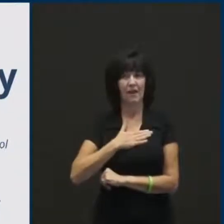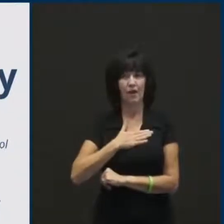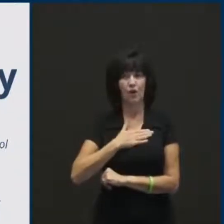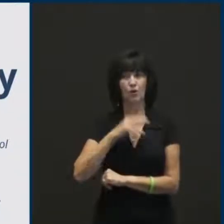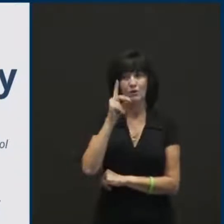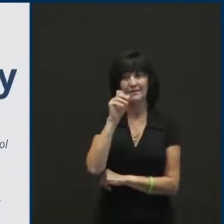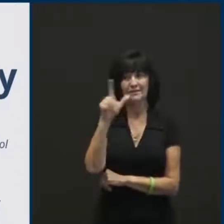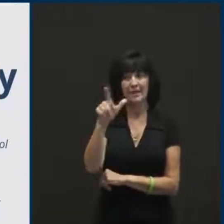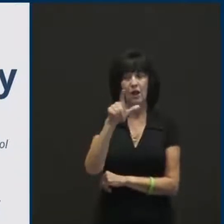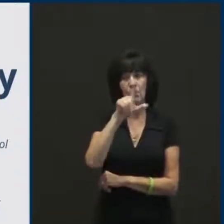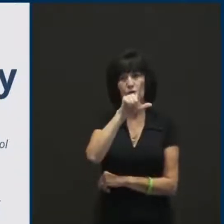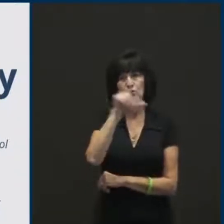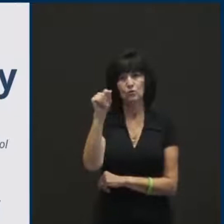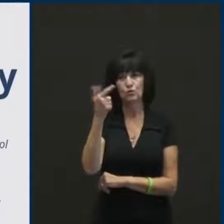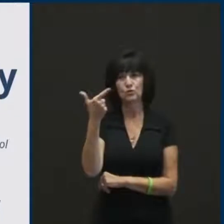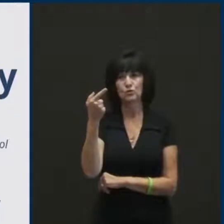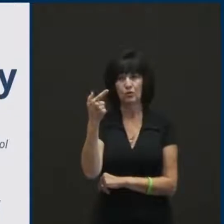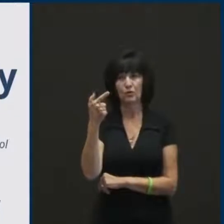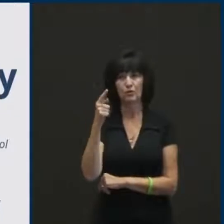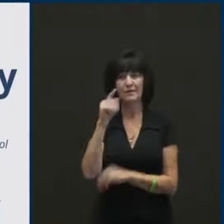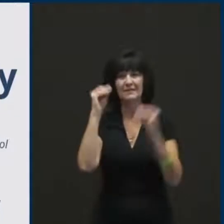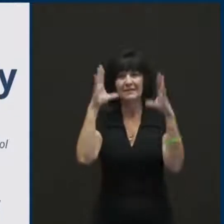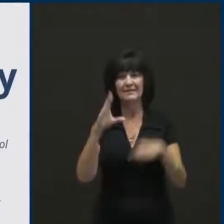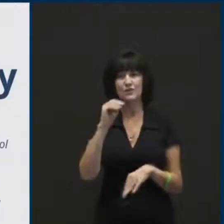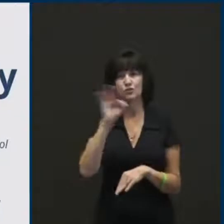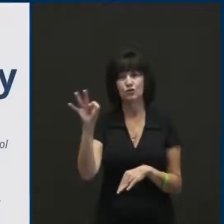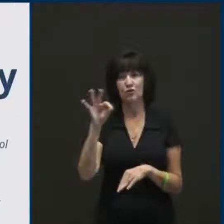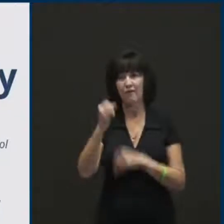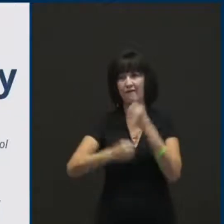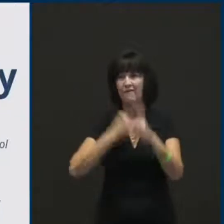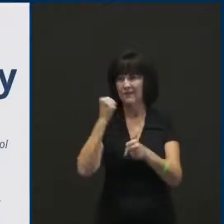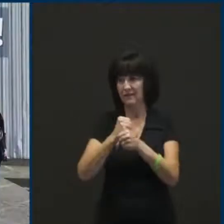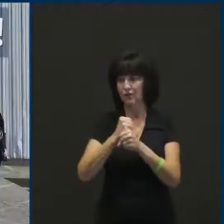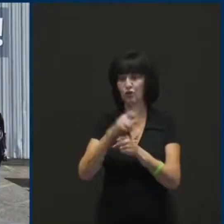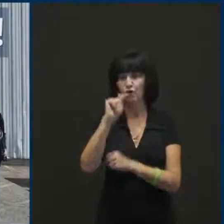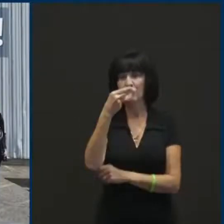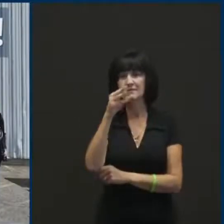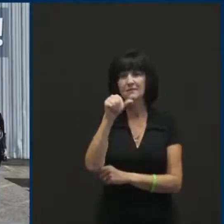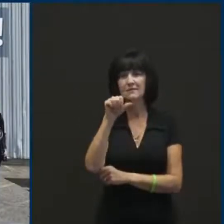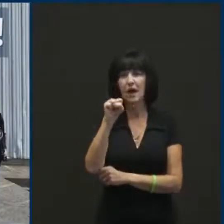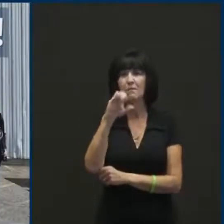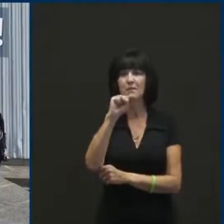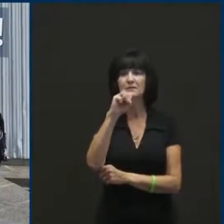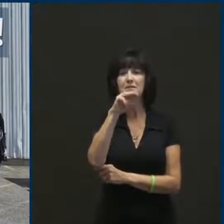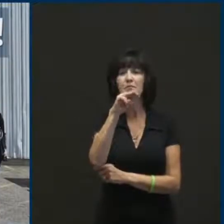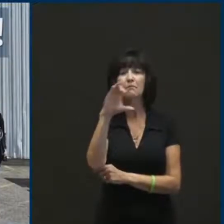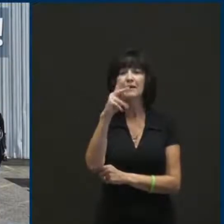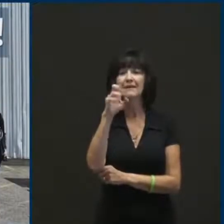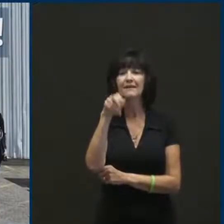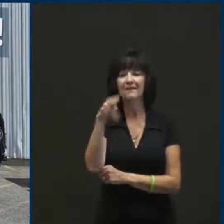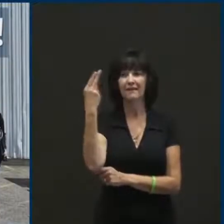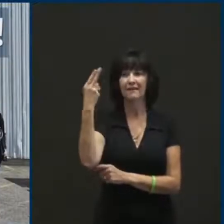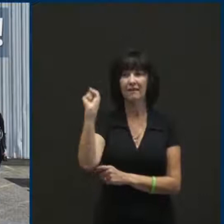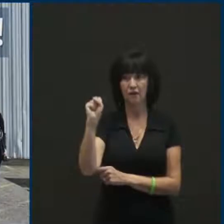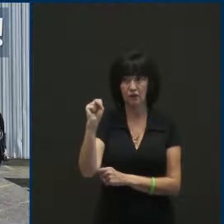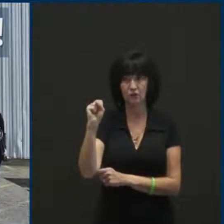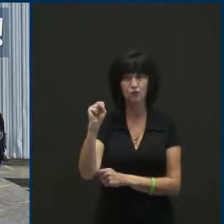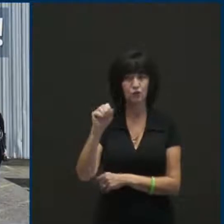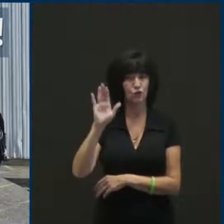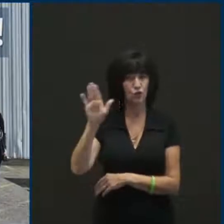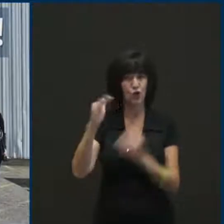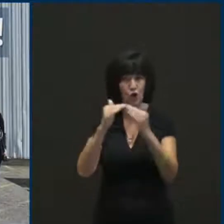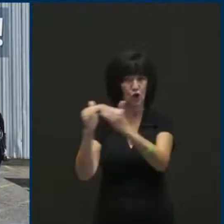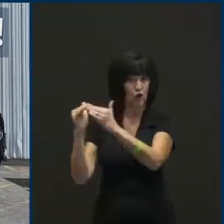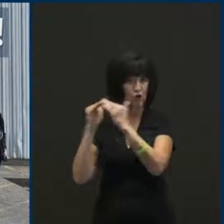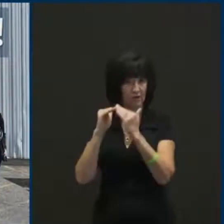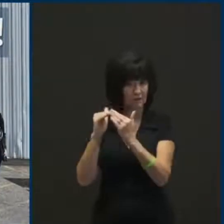2021 Teacher of the Year from Thomas McCain High School. Kimberly, congratulations to you and to all your colleagues there